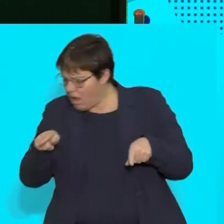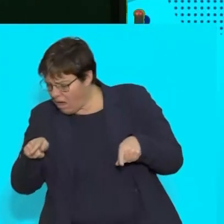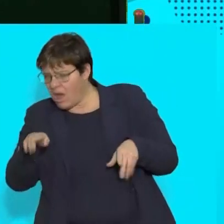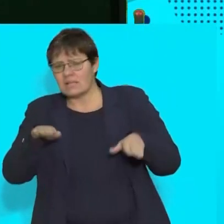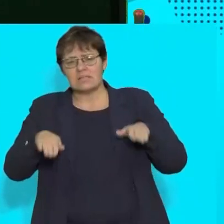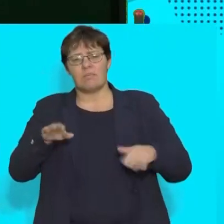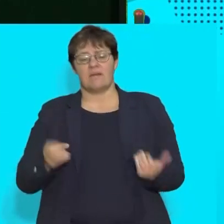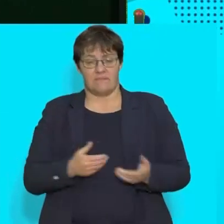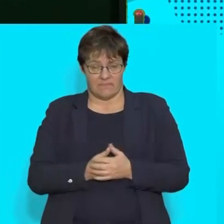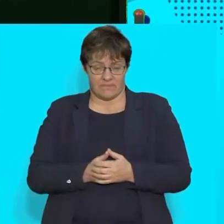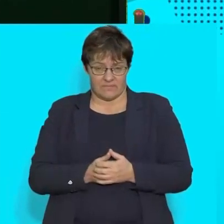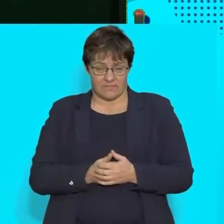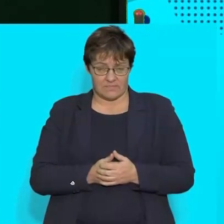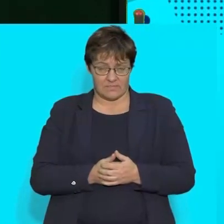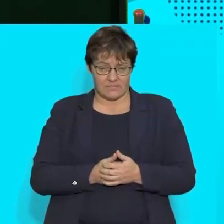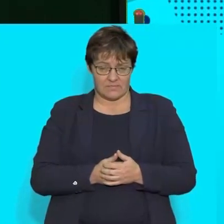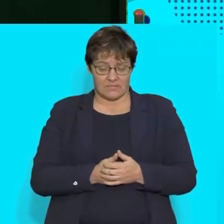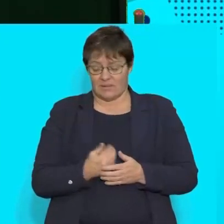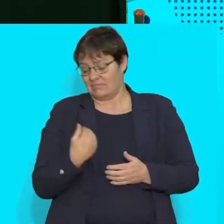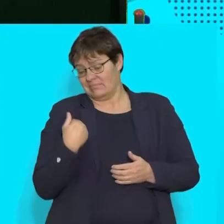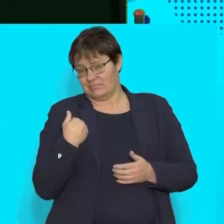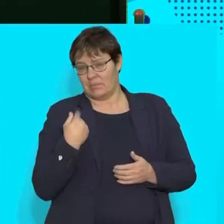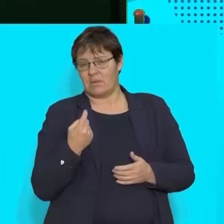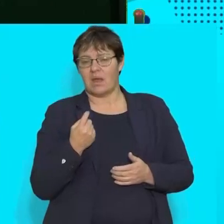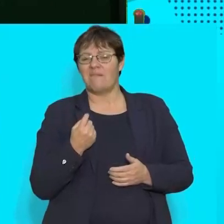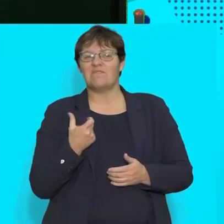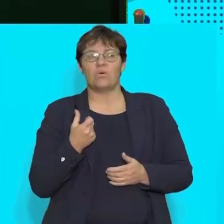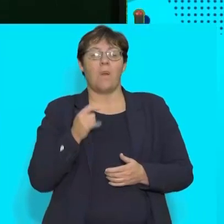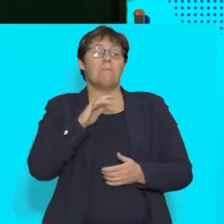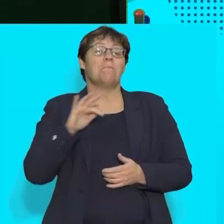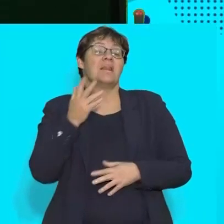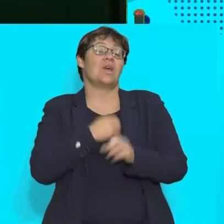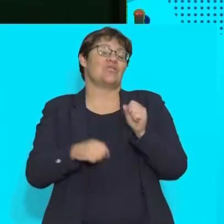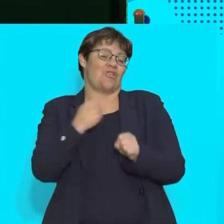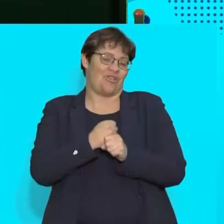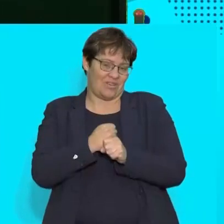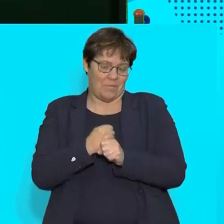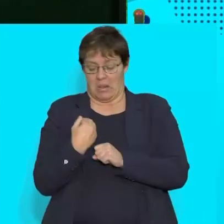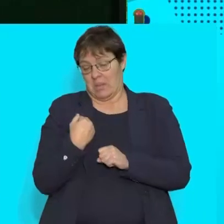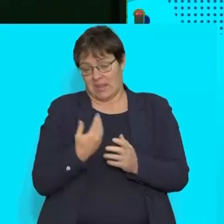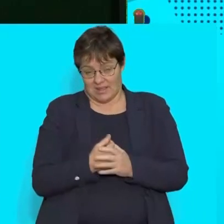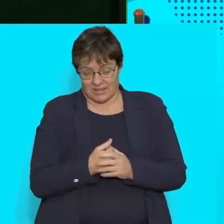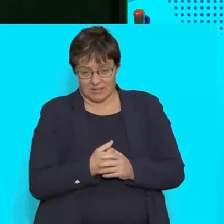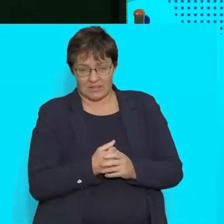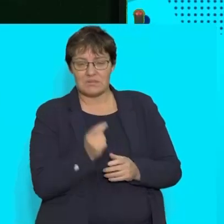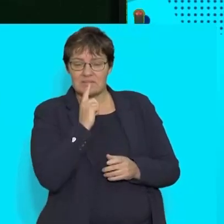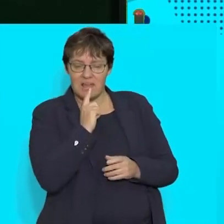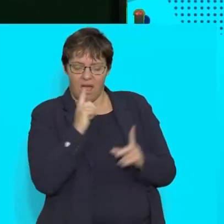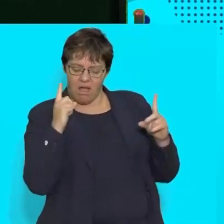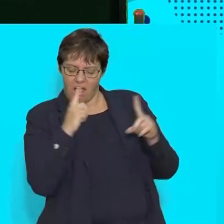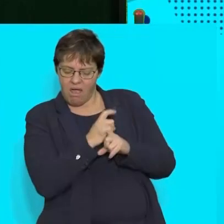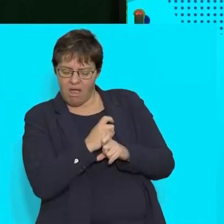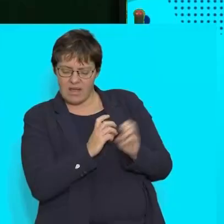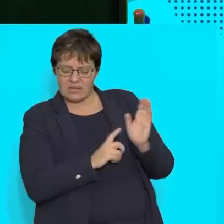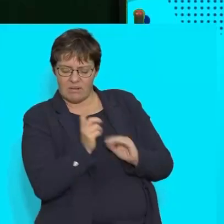has recently become extinct, recent as in a few million years. And we often see development of complexity from